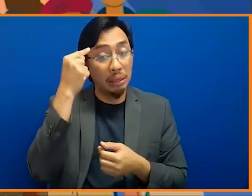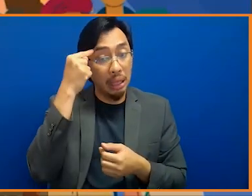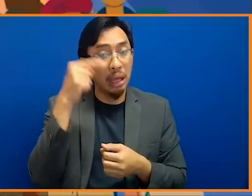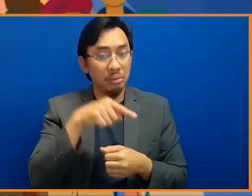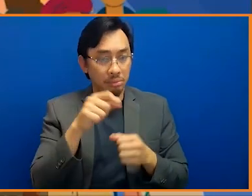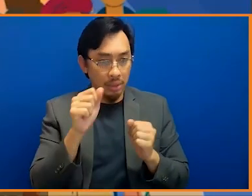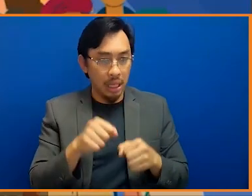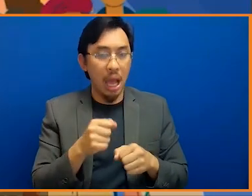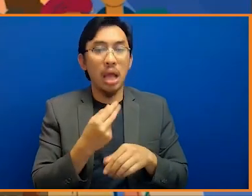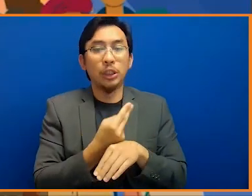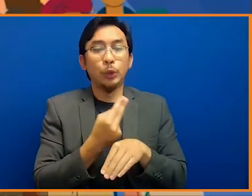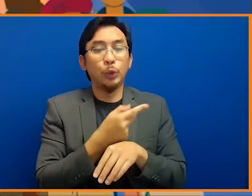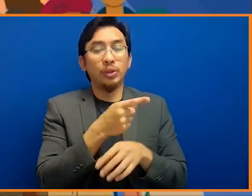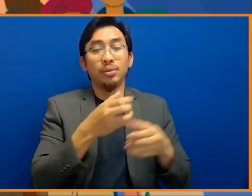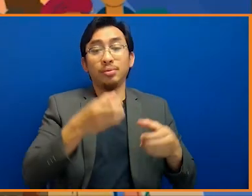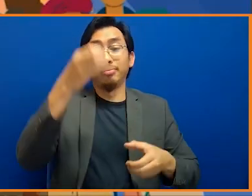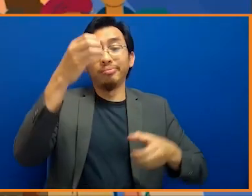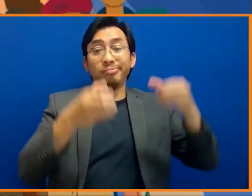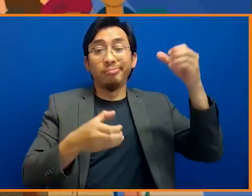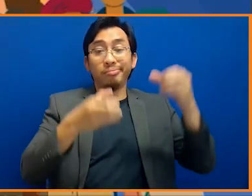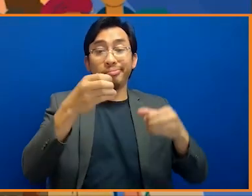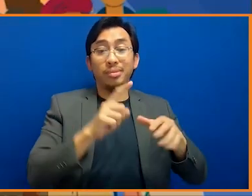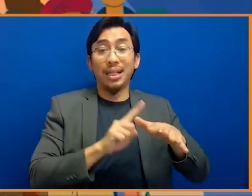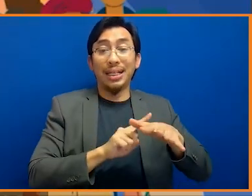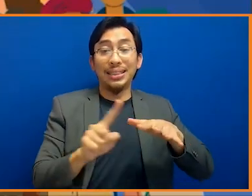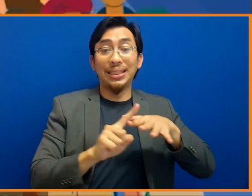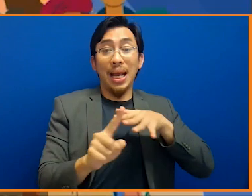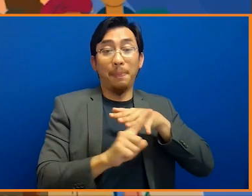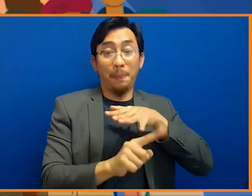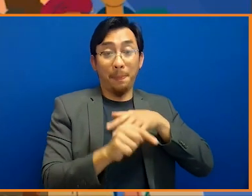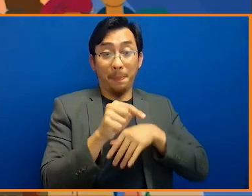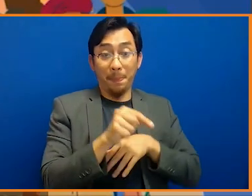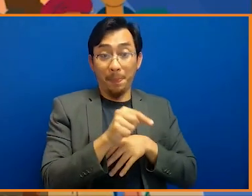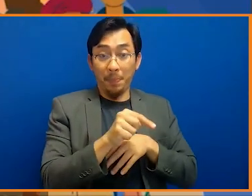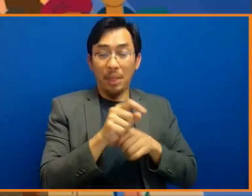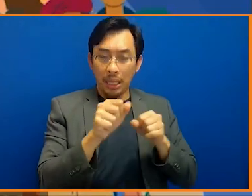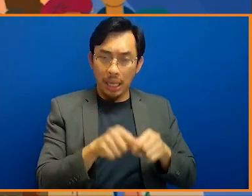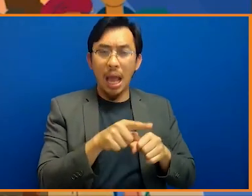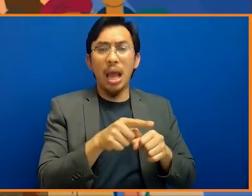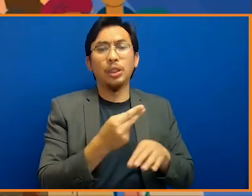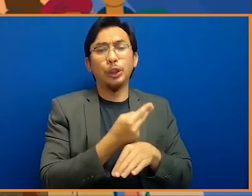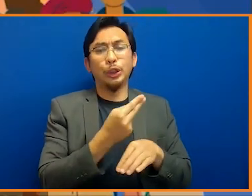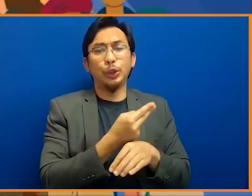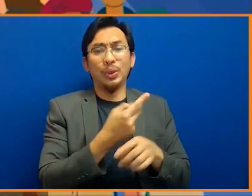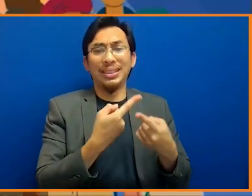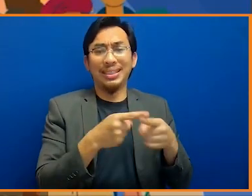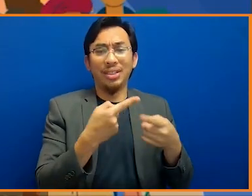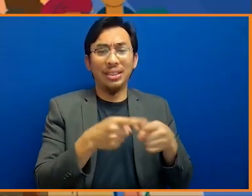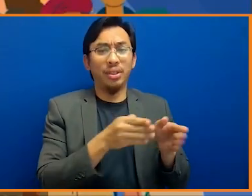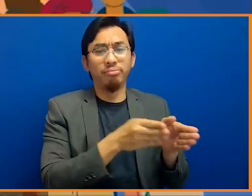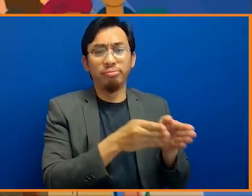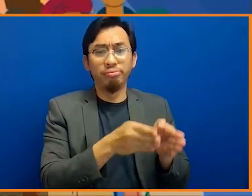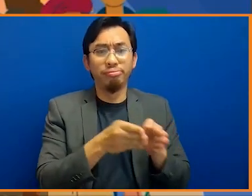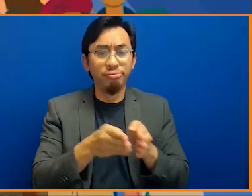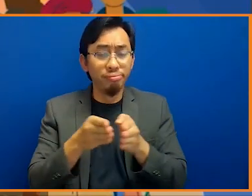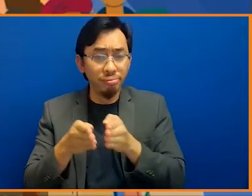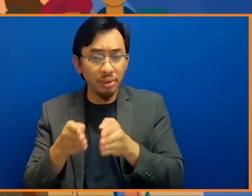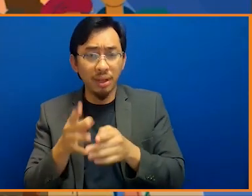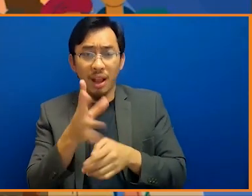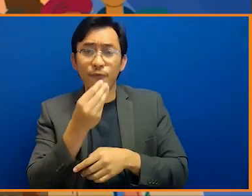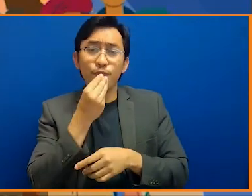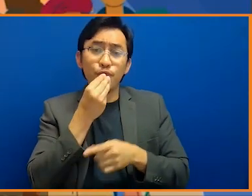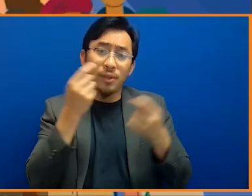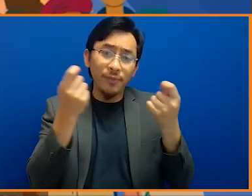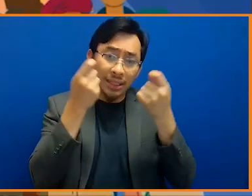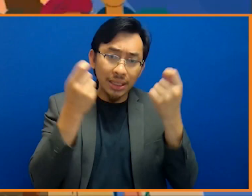we think that is if we can use the escape building, we can multi-purpose escape building. We can